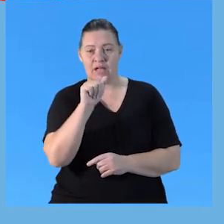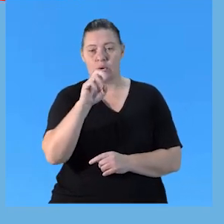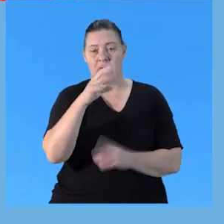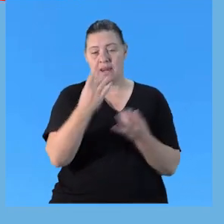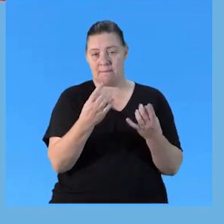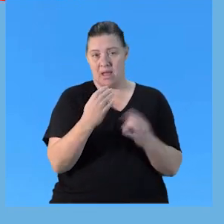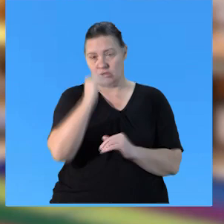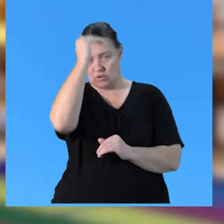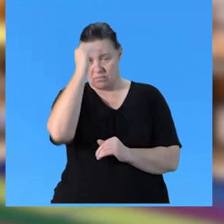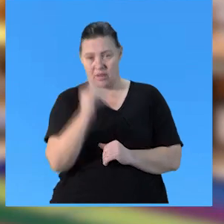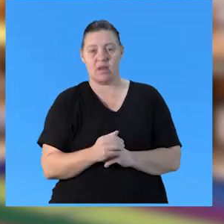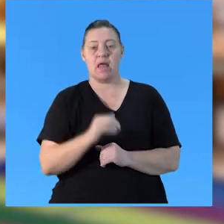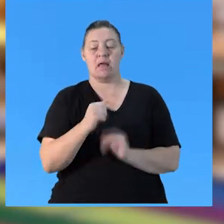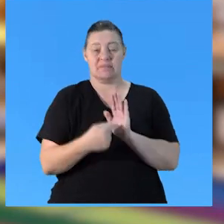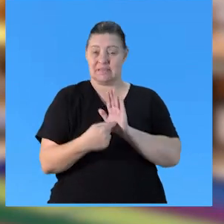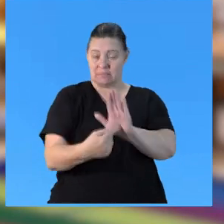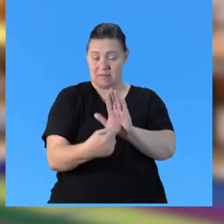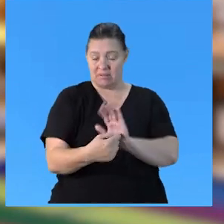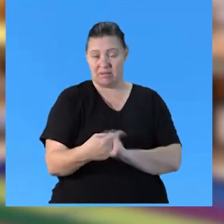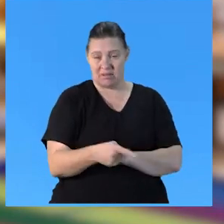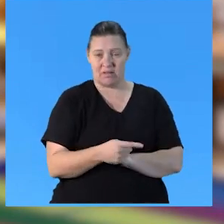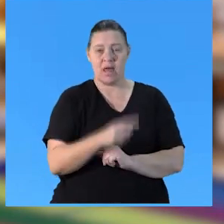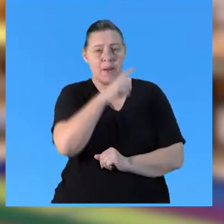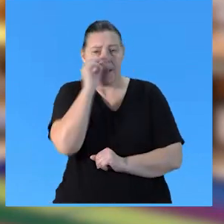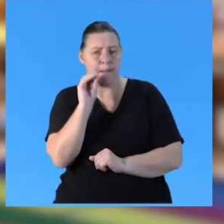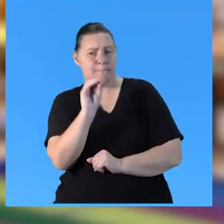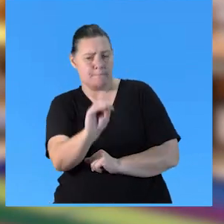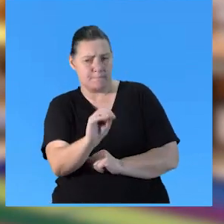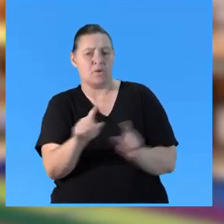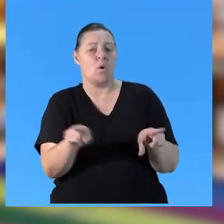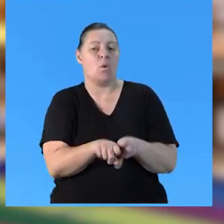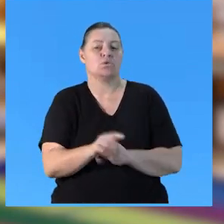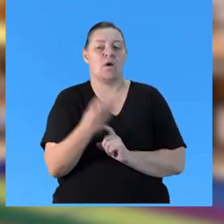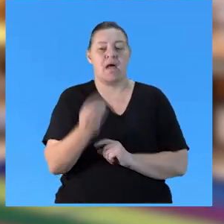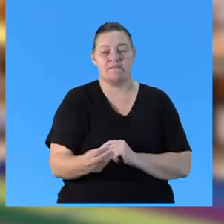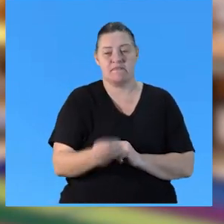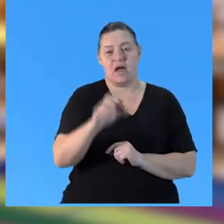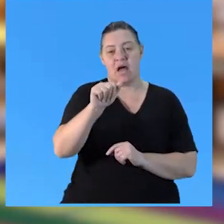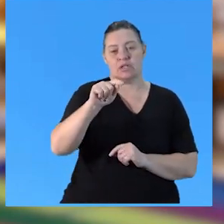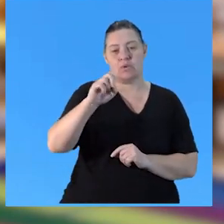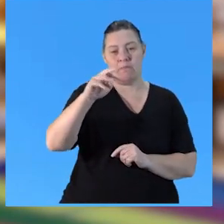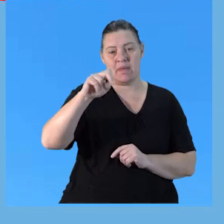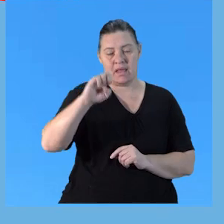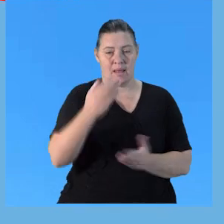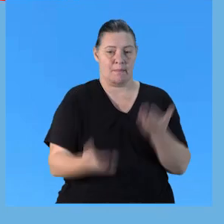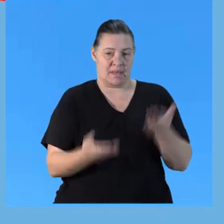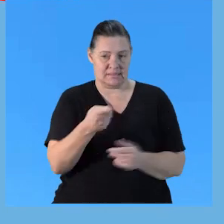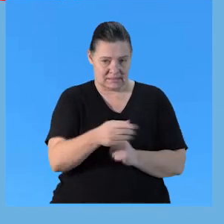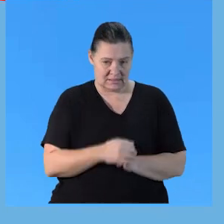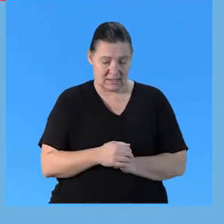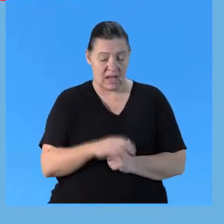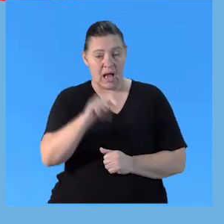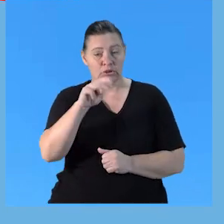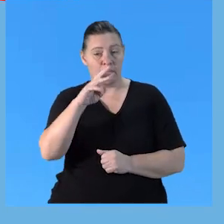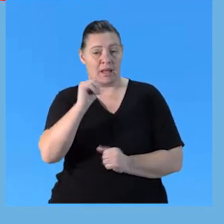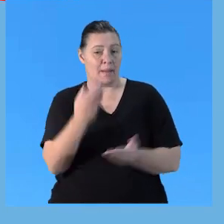us switching off the light, because we are disconnecting the wires when we are switching it off. So now, next question is asking, why